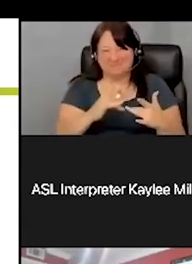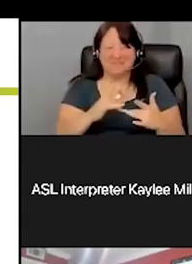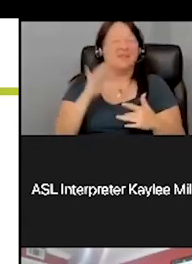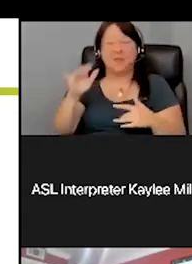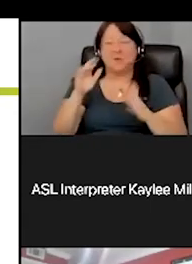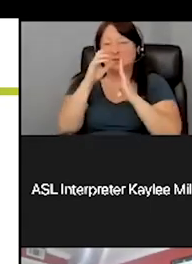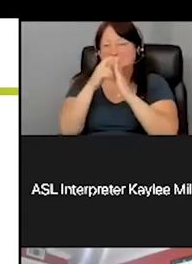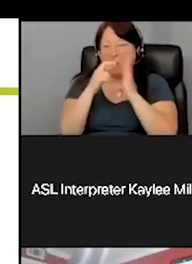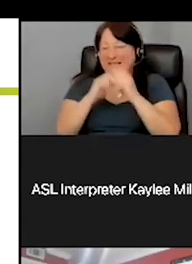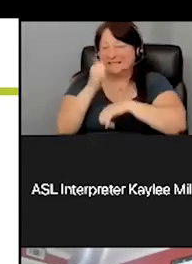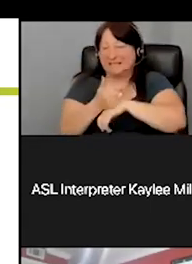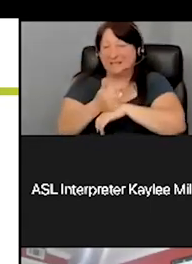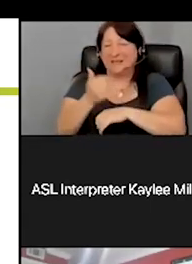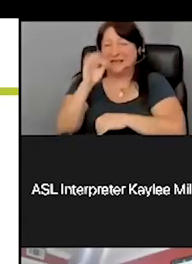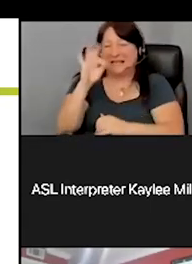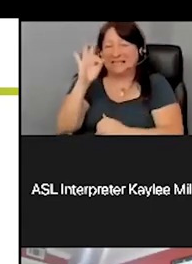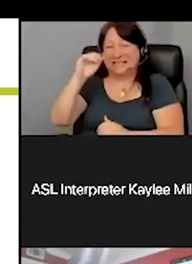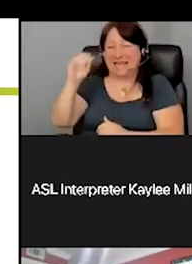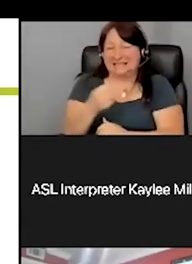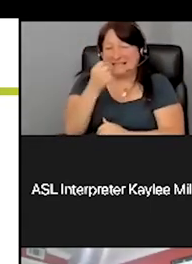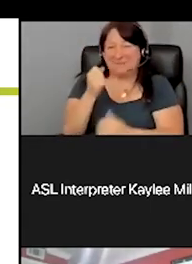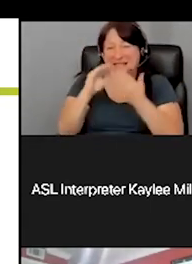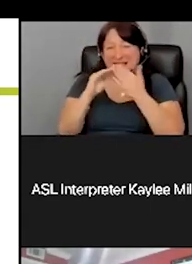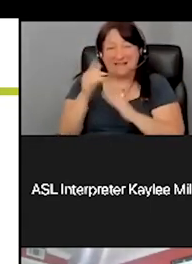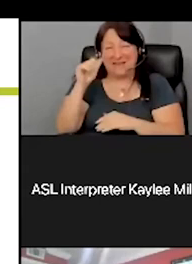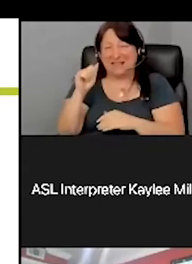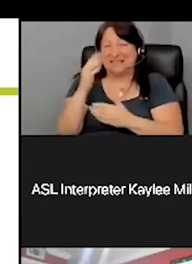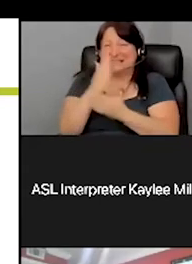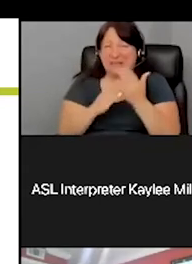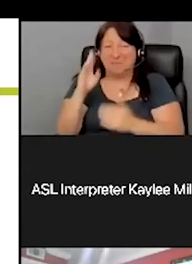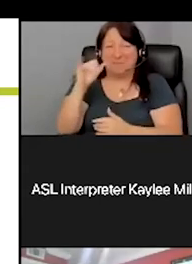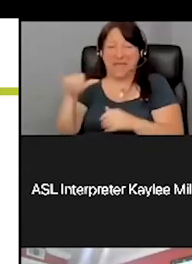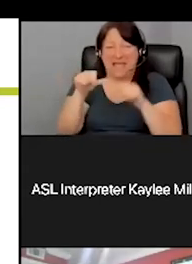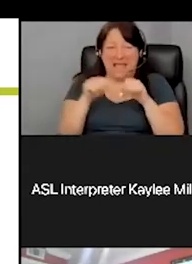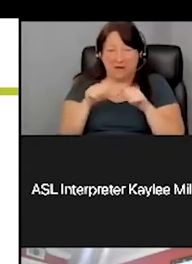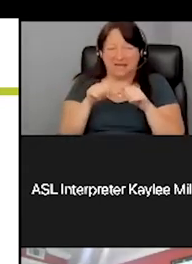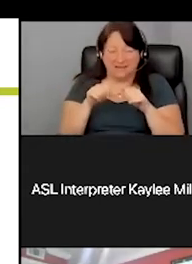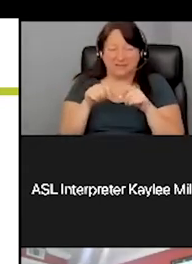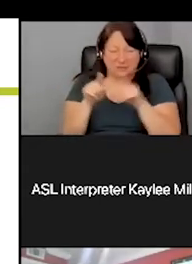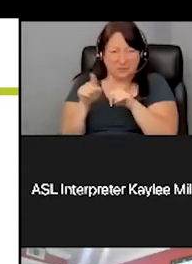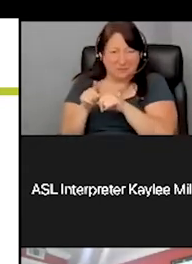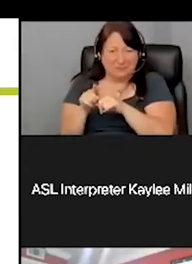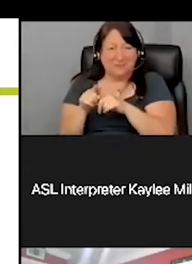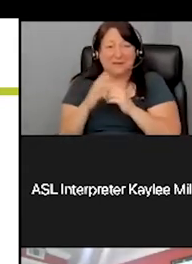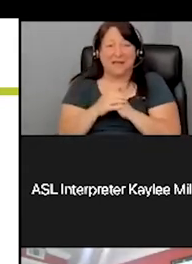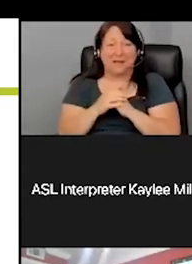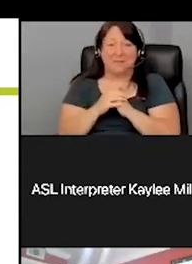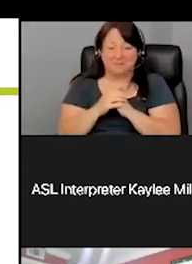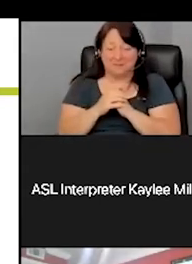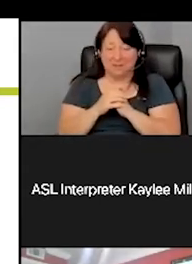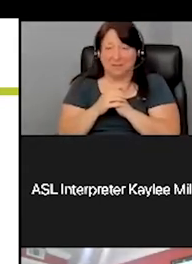90s, primarily by the city of LA and some Bay Area jurisdictions. And they did capture